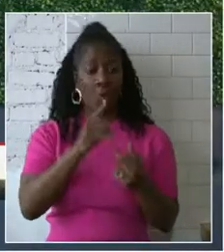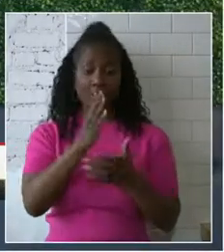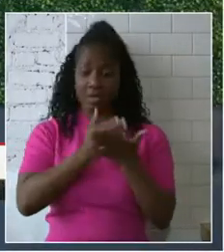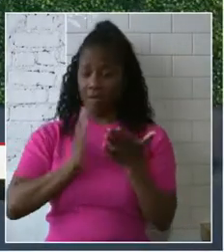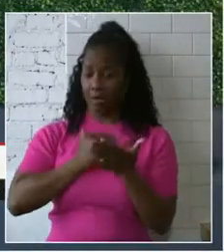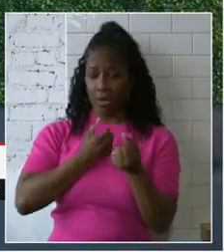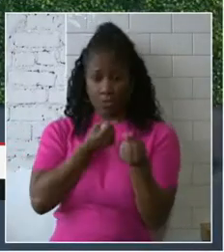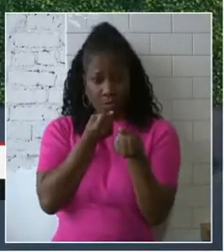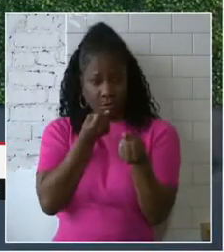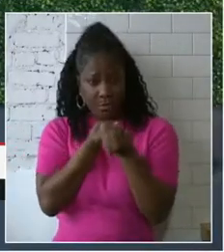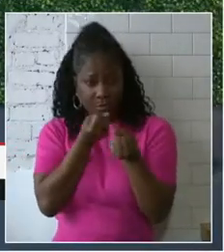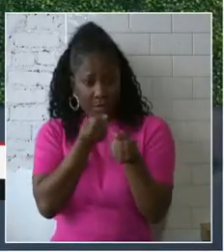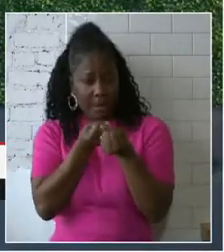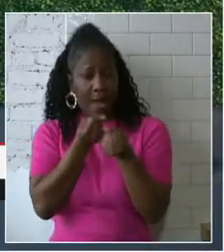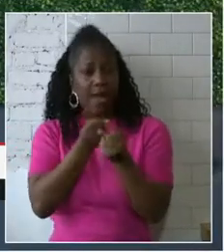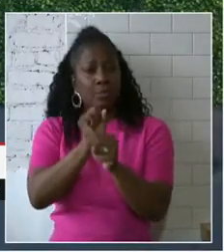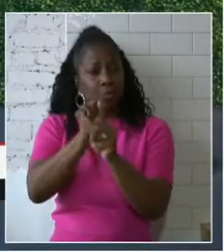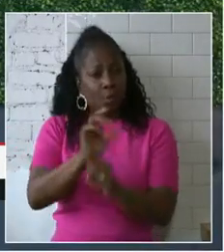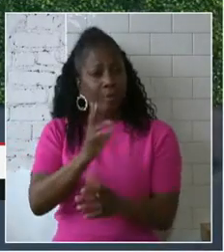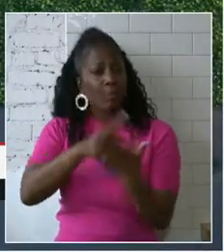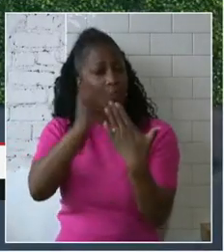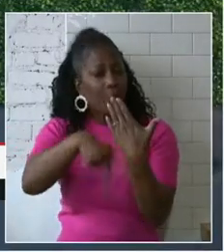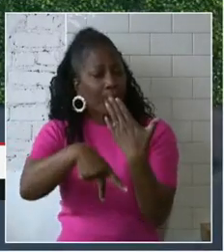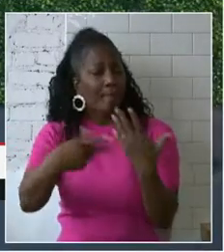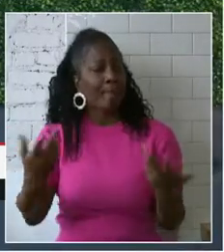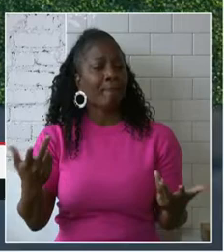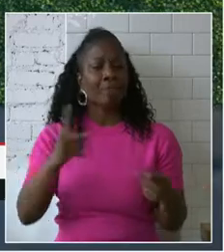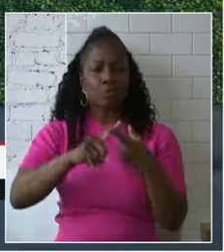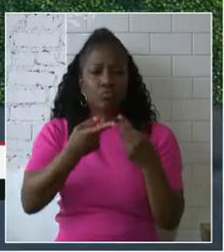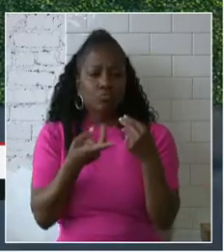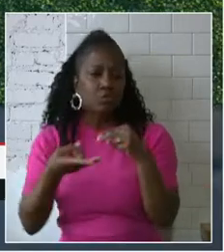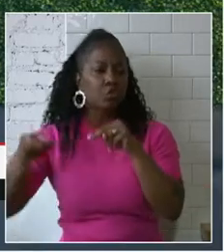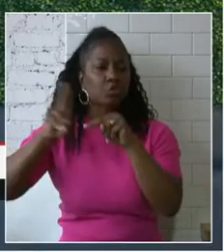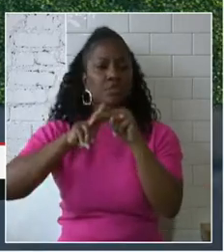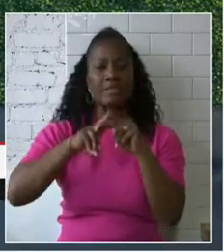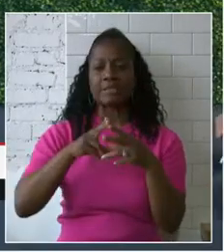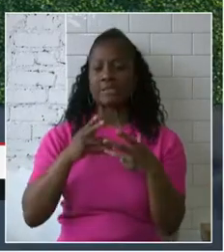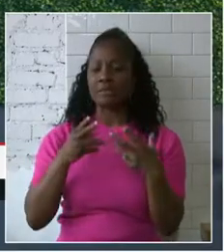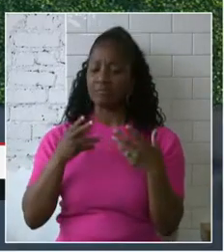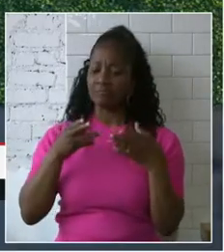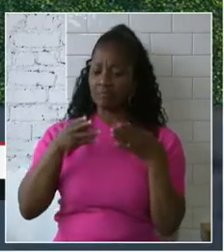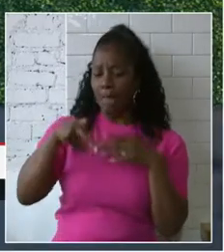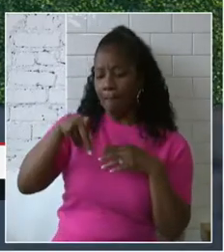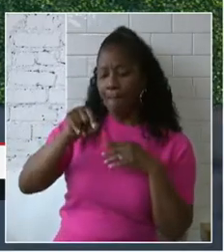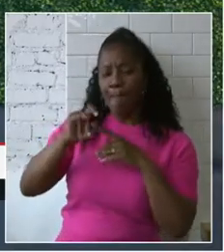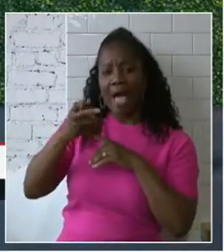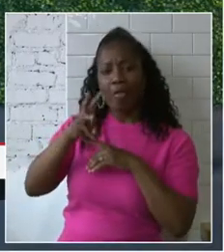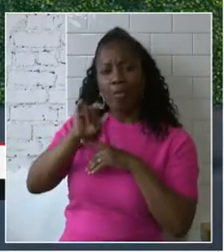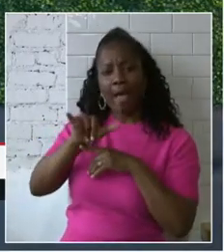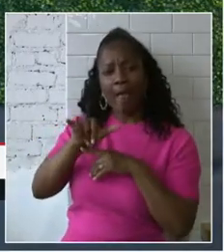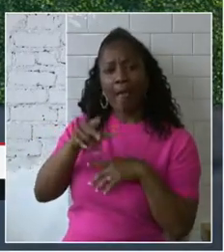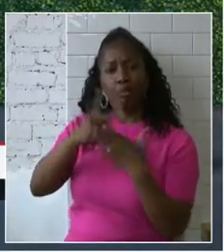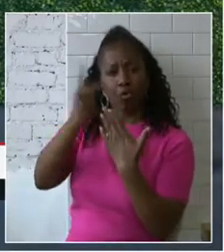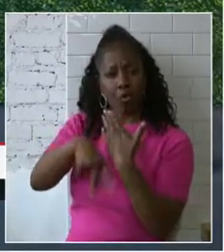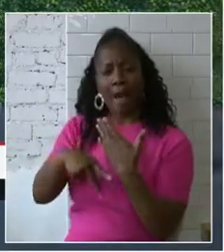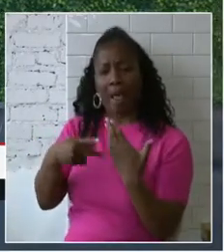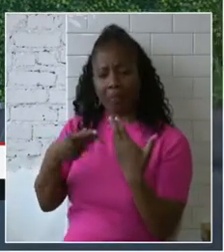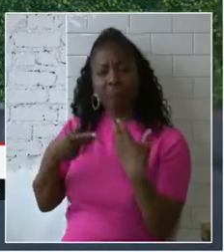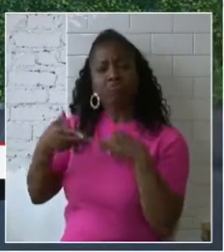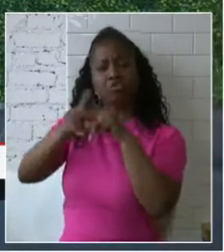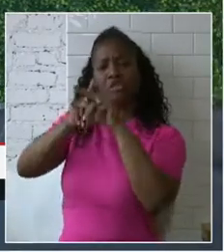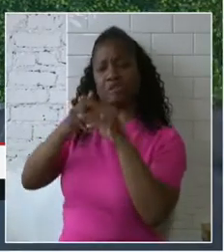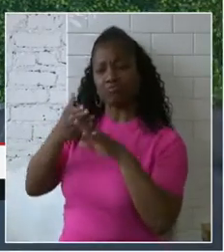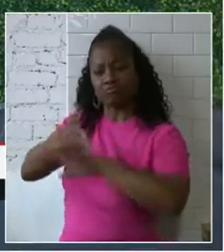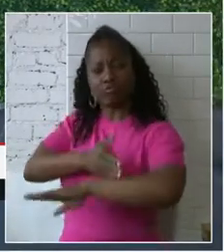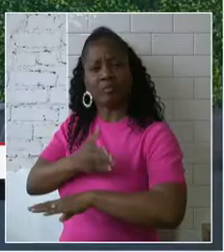subsidized employment programs, to increase spots in our Pathways program. Specifically calling out